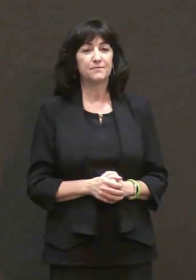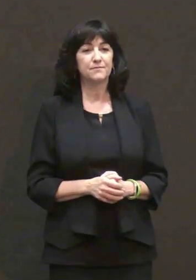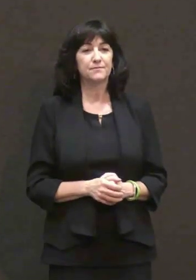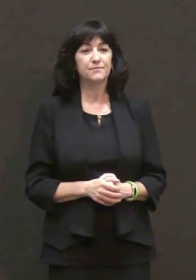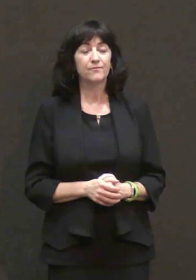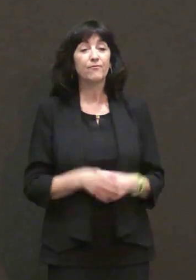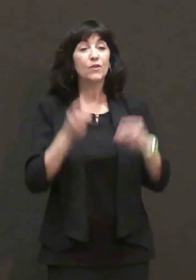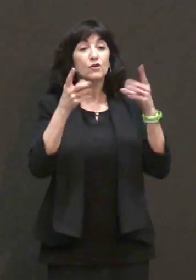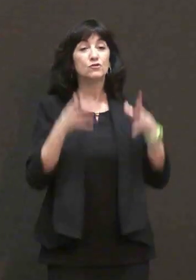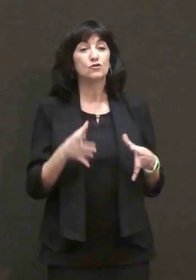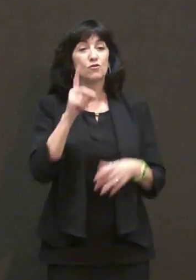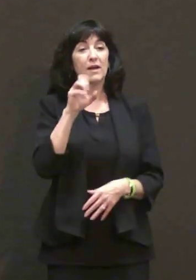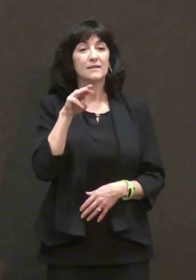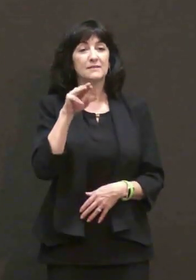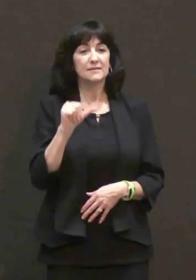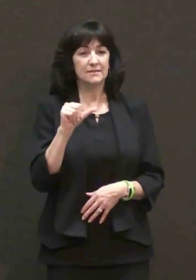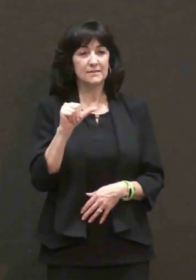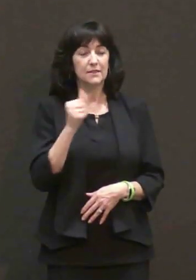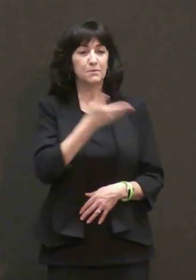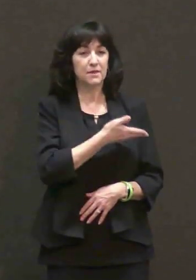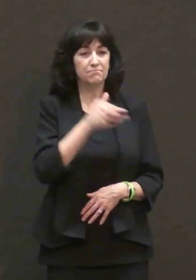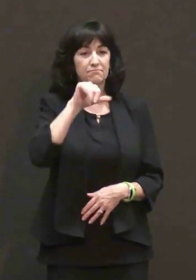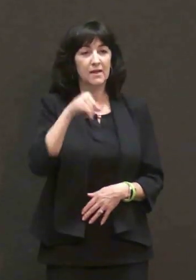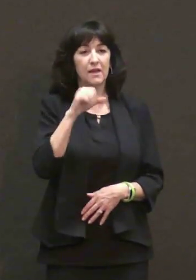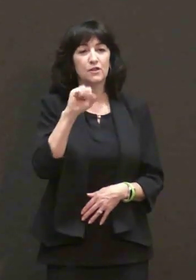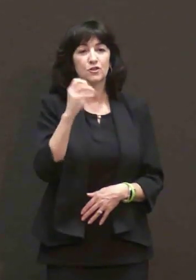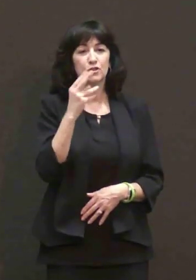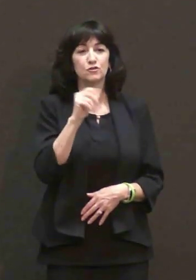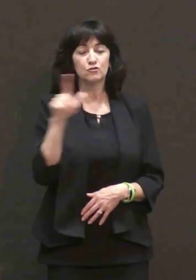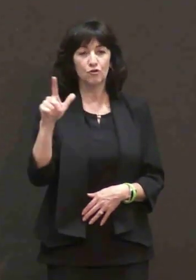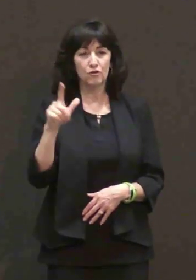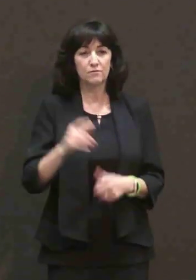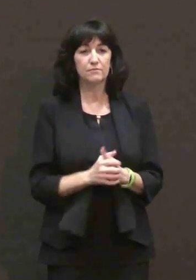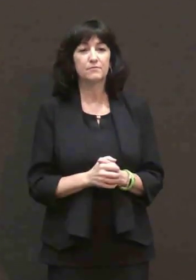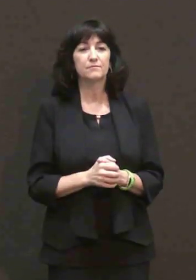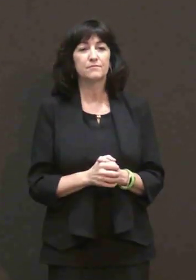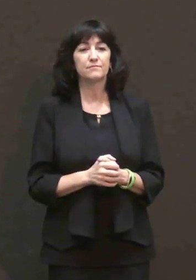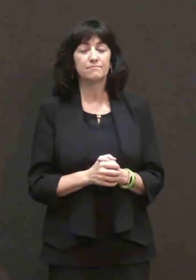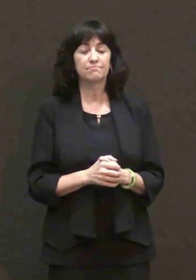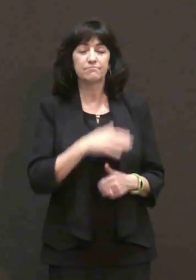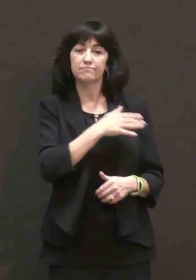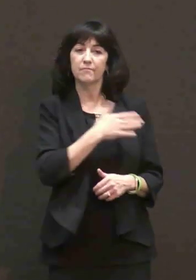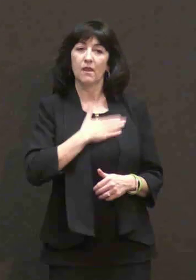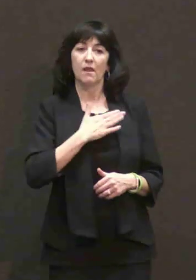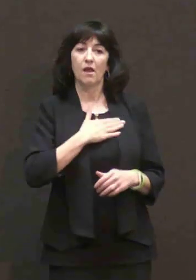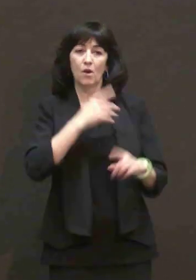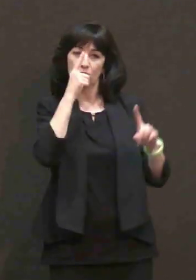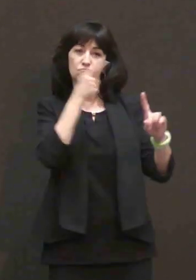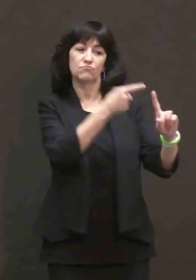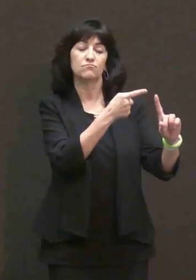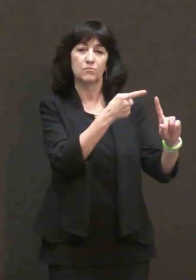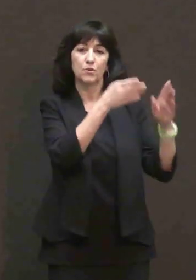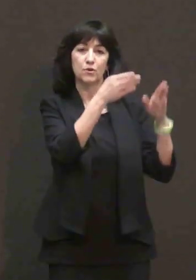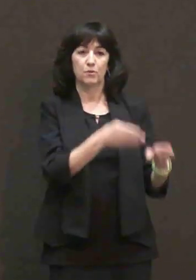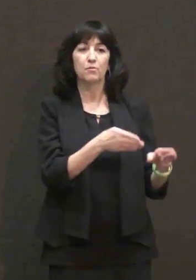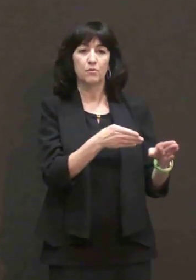of DEMA, the Delaware Emergency Management Agency, A.J. Schall, who's our point person in a response to the